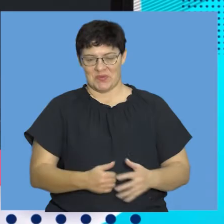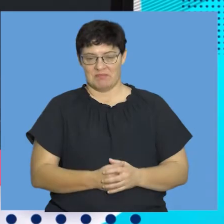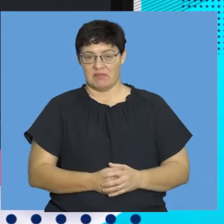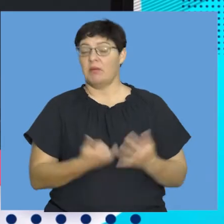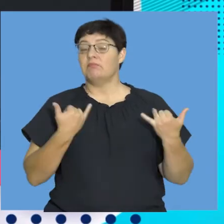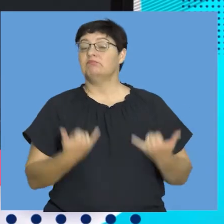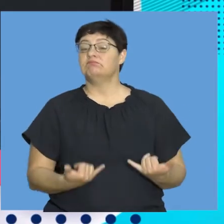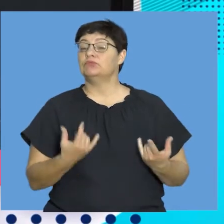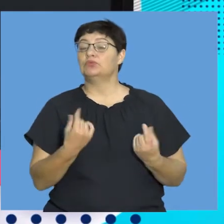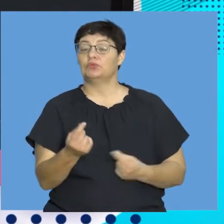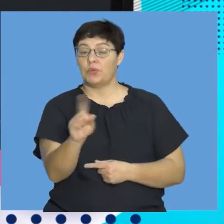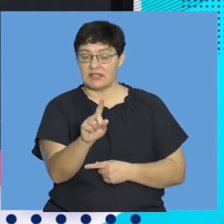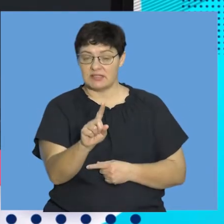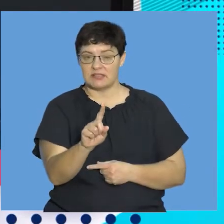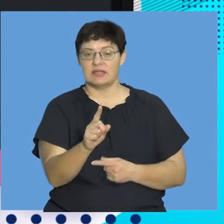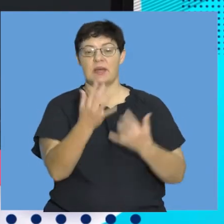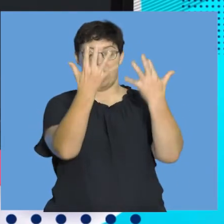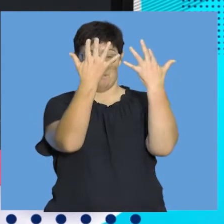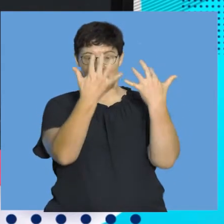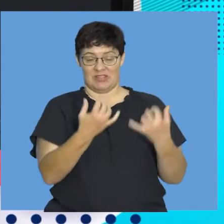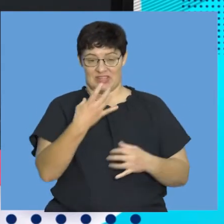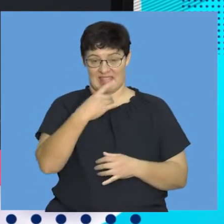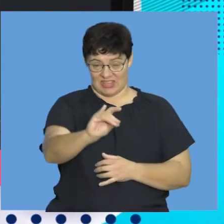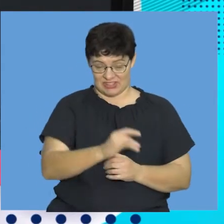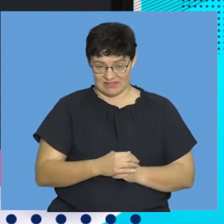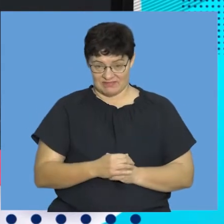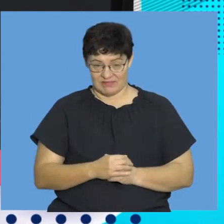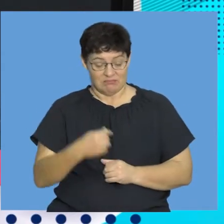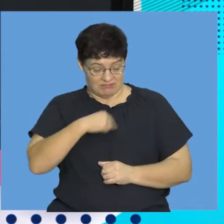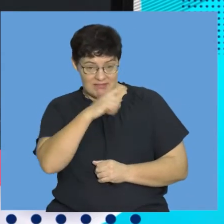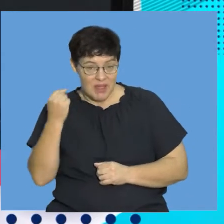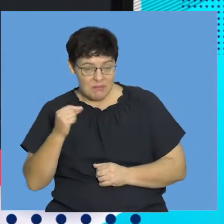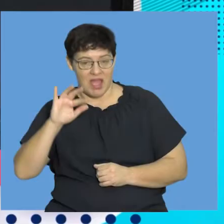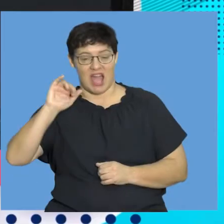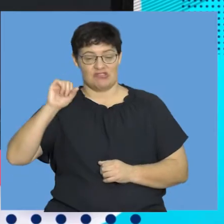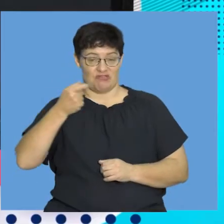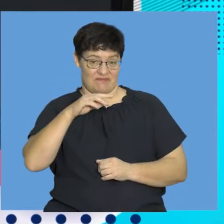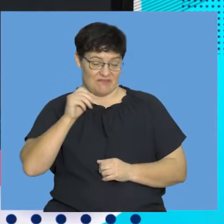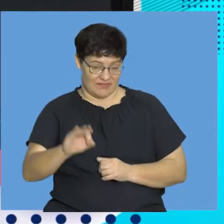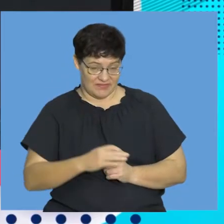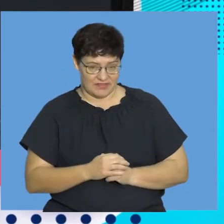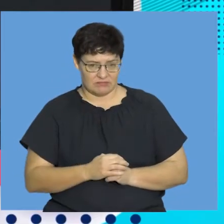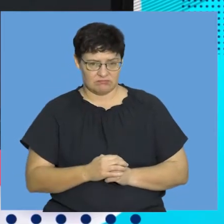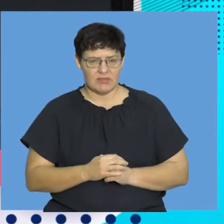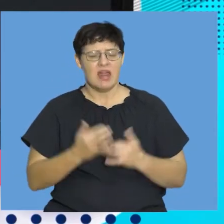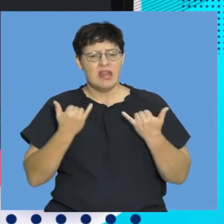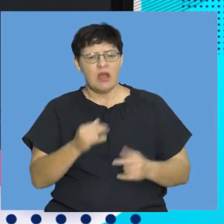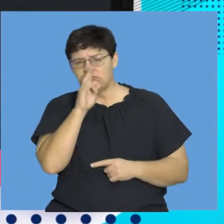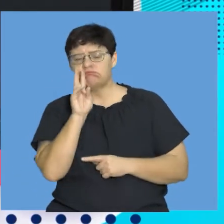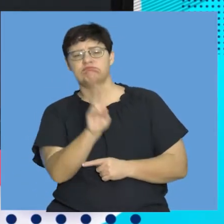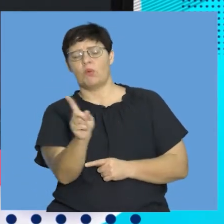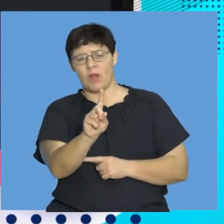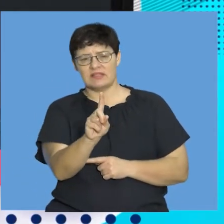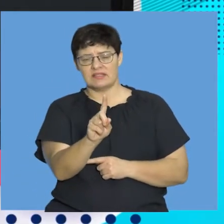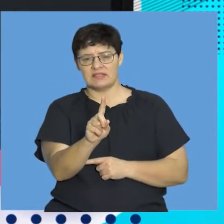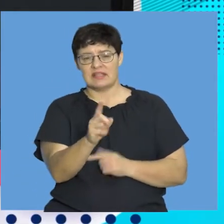Welcome back, Accounting Boffins. Remember, we're busy with cash budget. You with Ashraf Patel and the team. And what are we looking at? We're